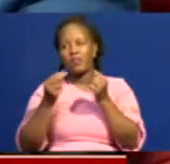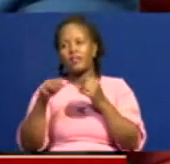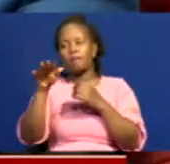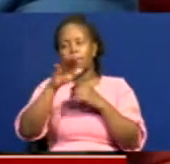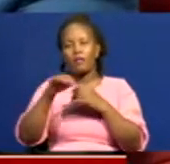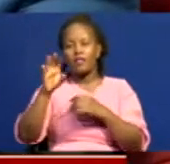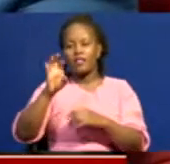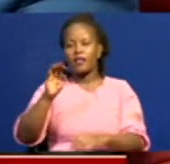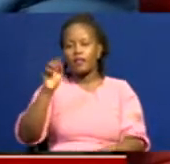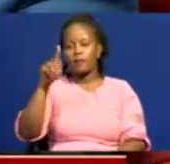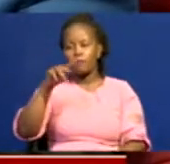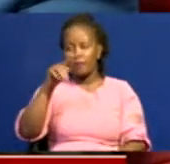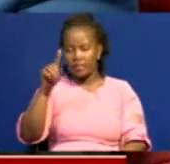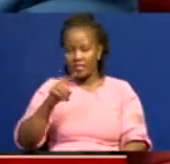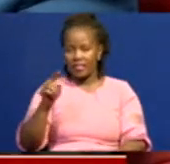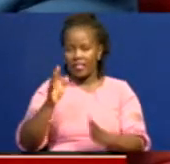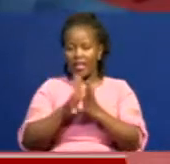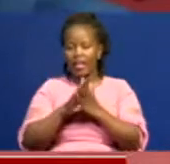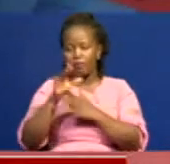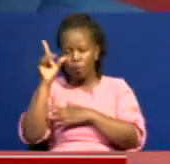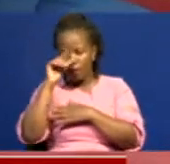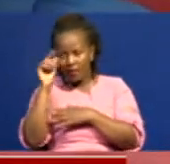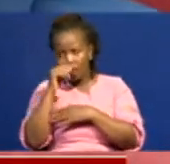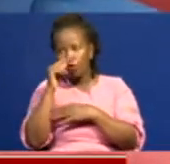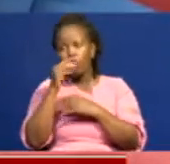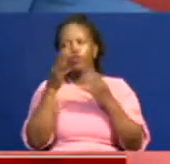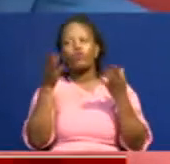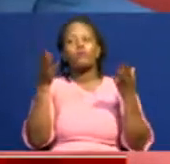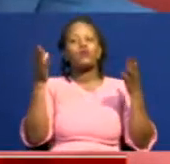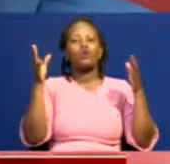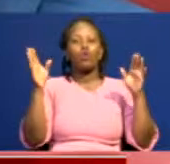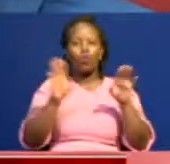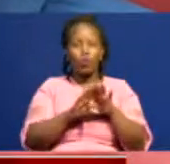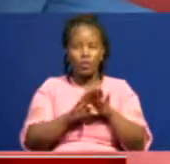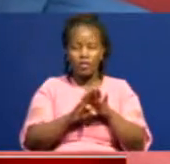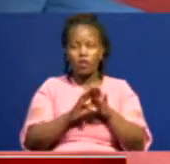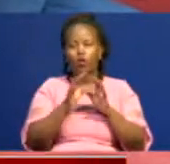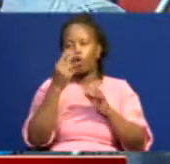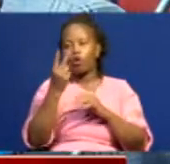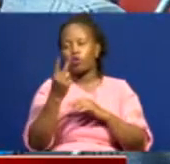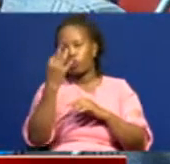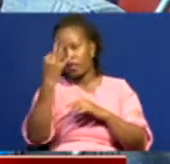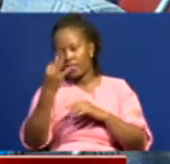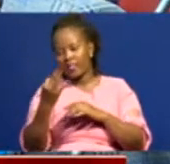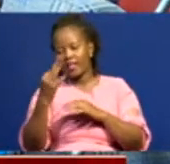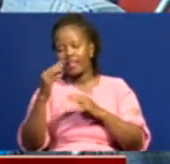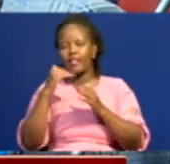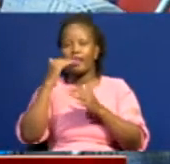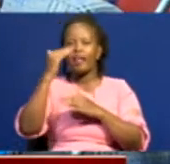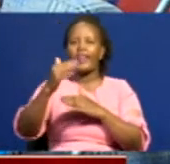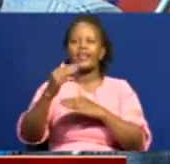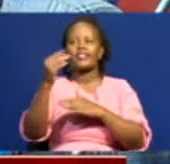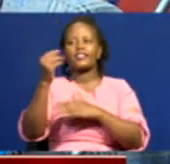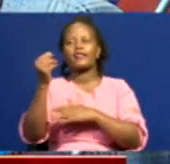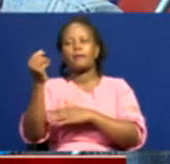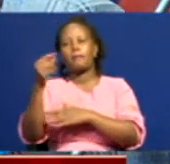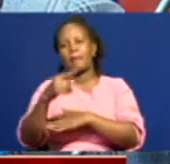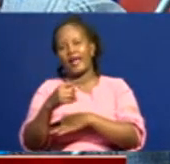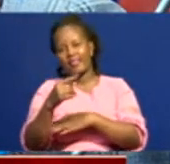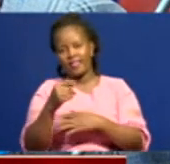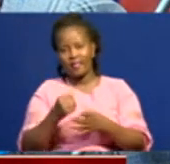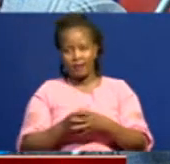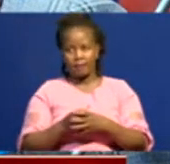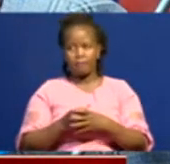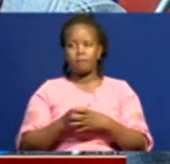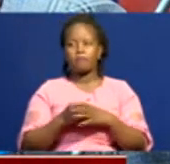Apparel will be closing business on 23rd of December 2023.